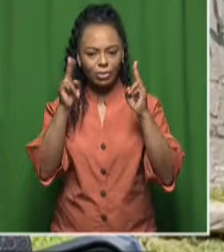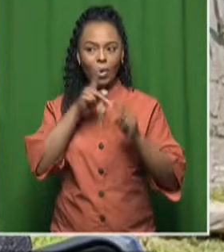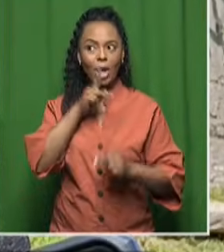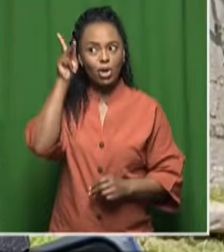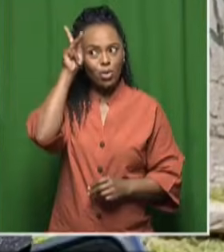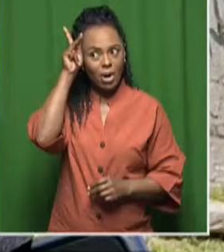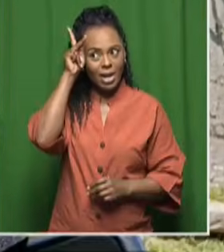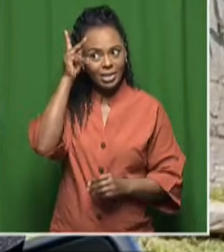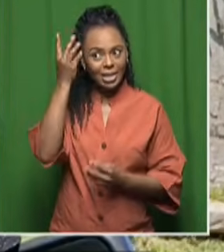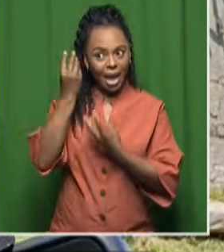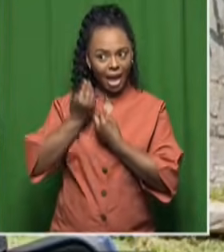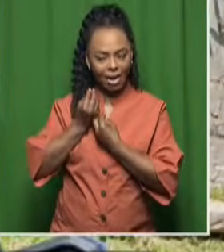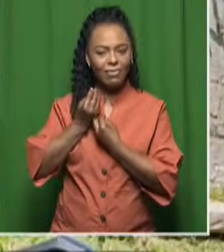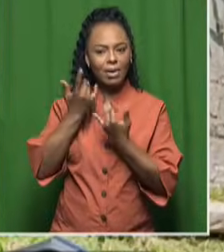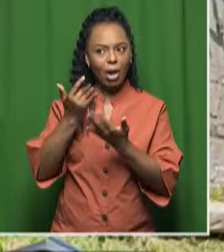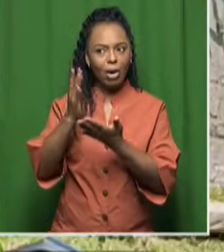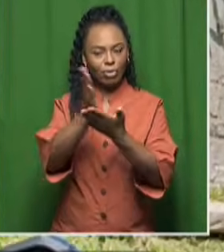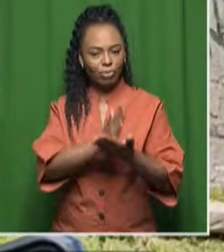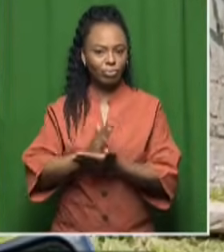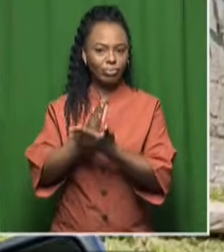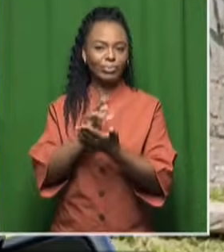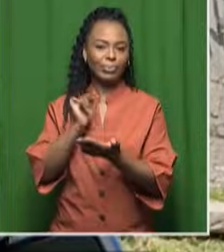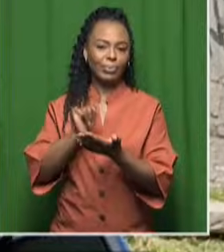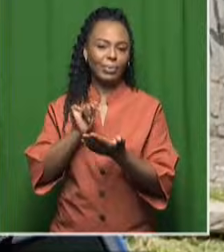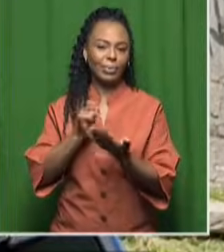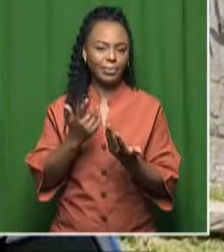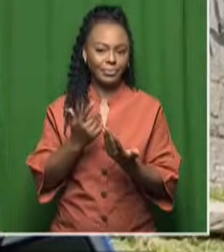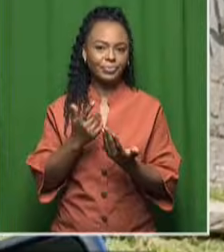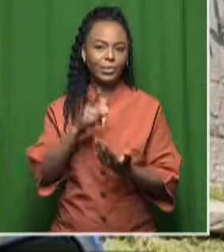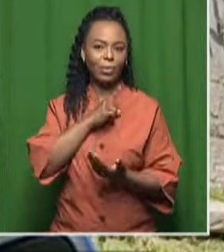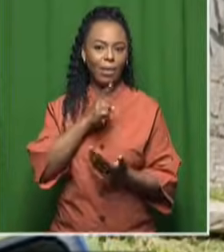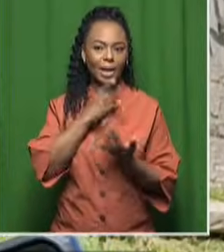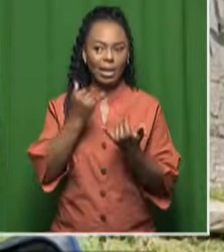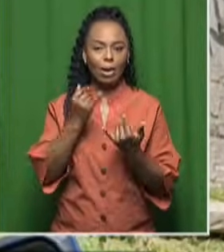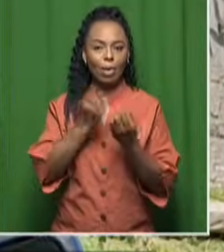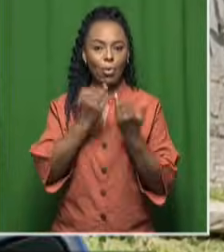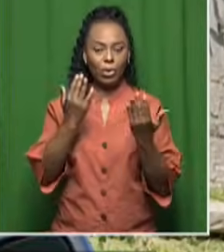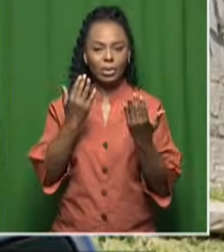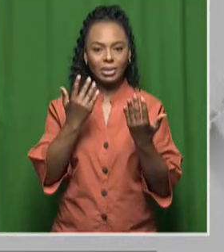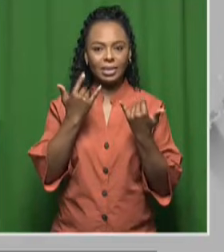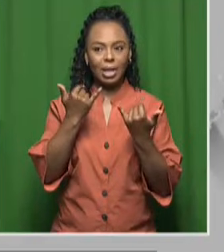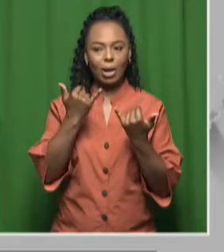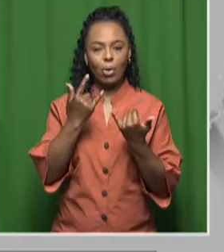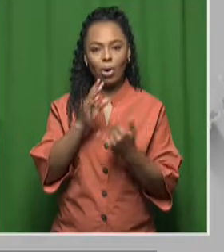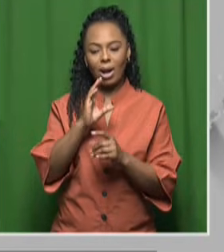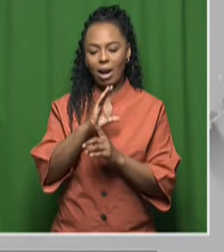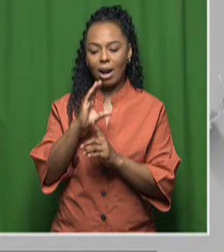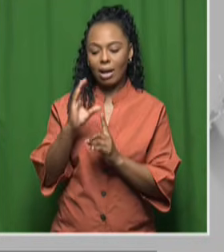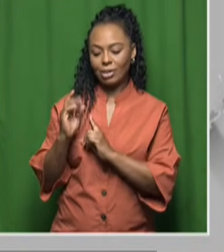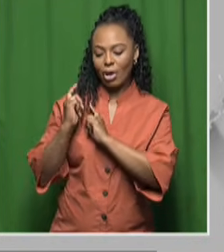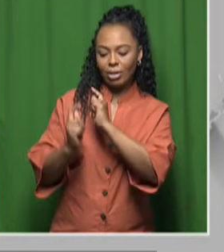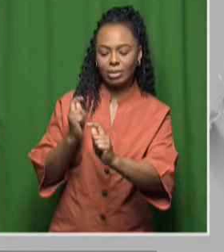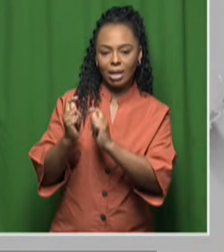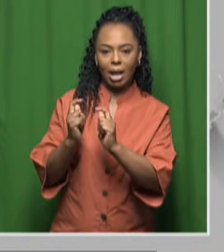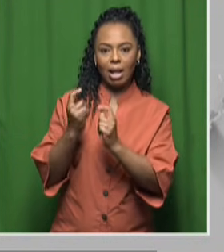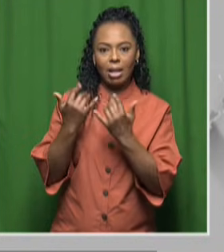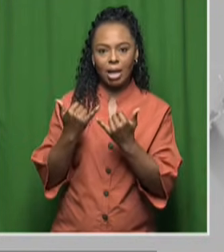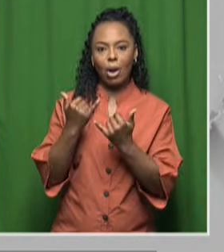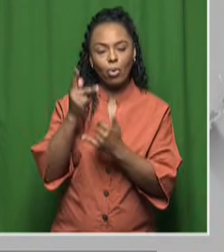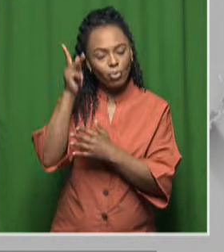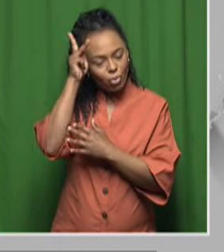doesn't get buried, because where we are, the indigenous knowledge system is getting buried. Some users of the oil have